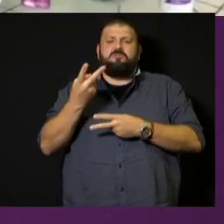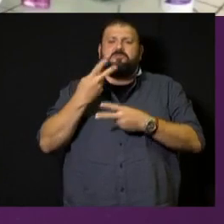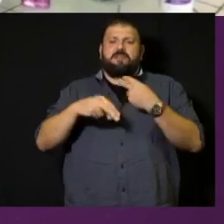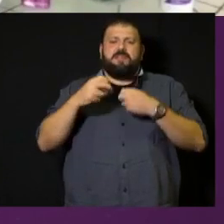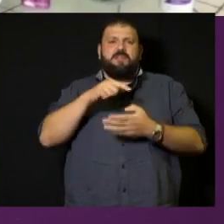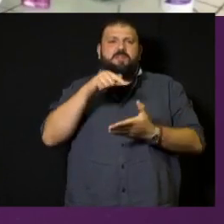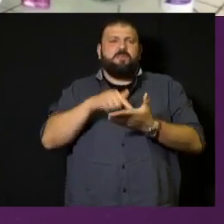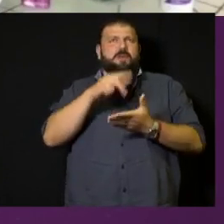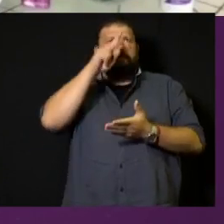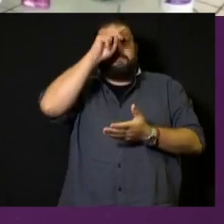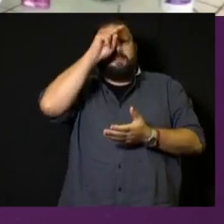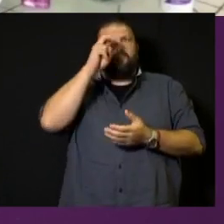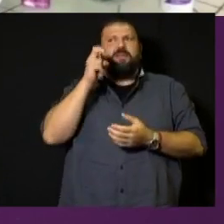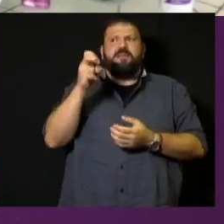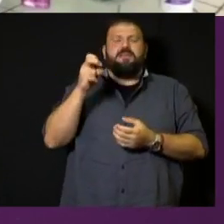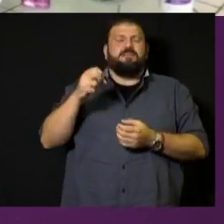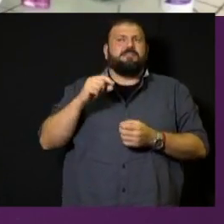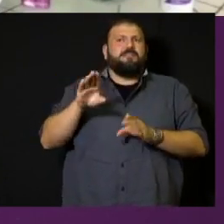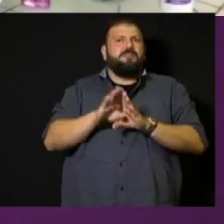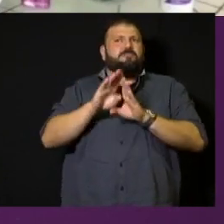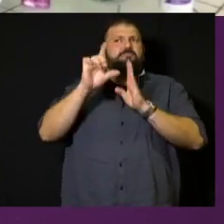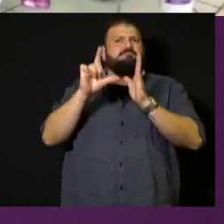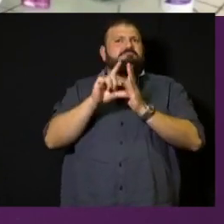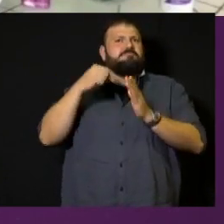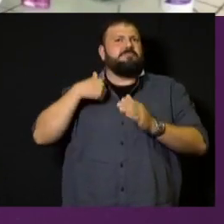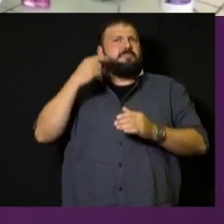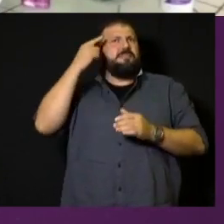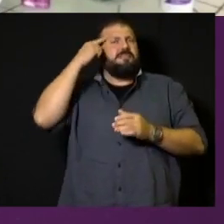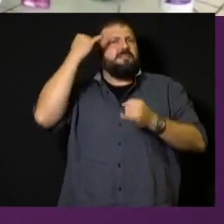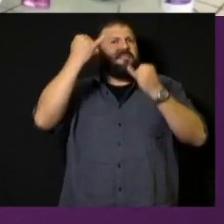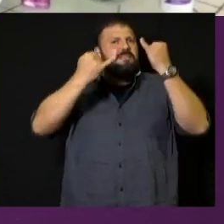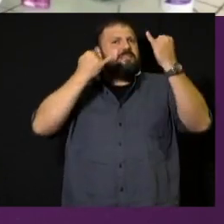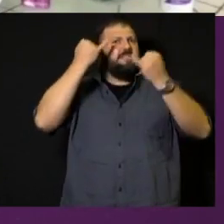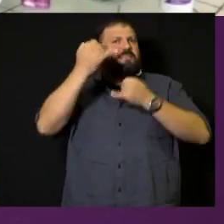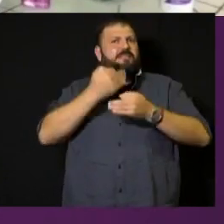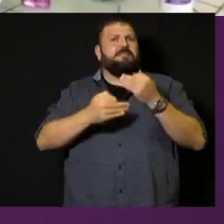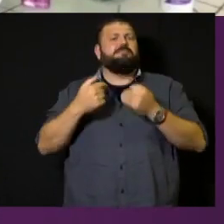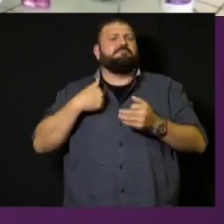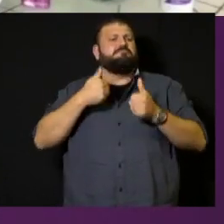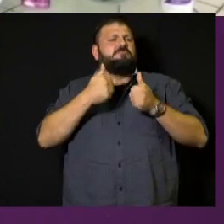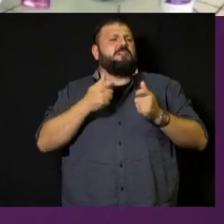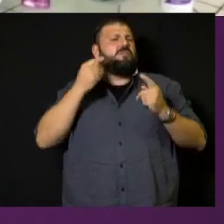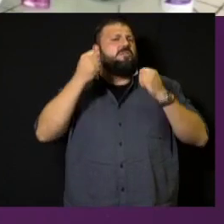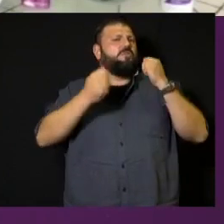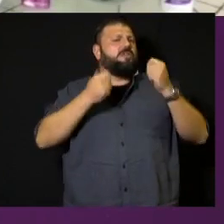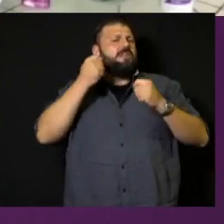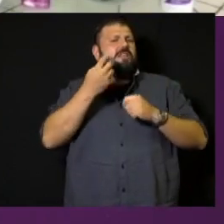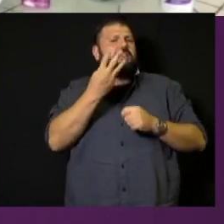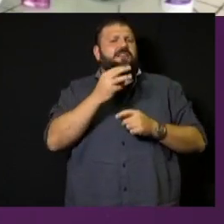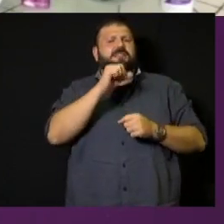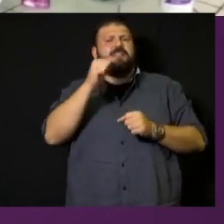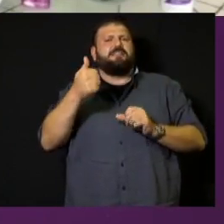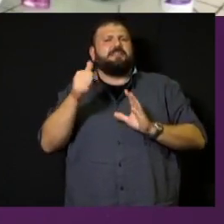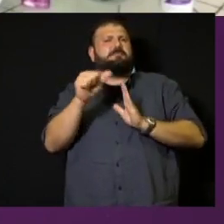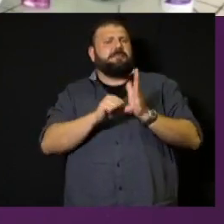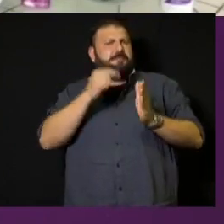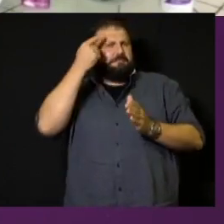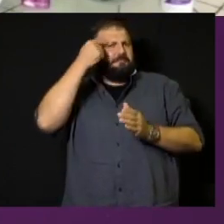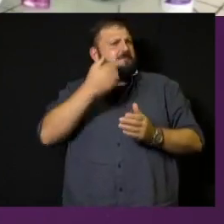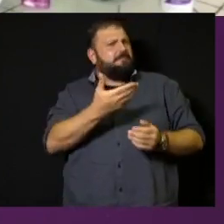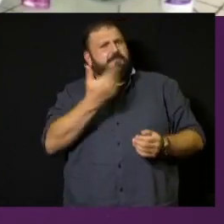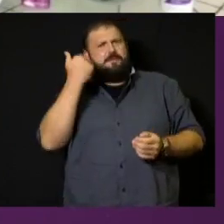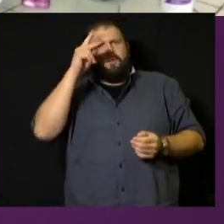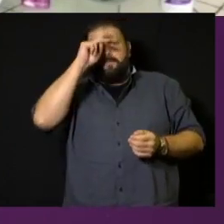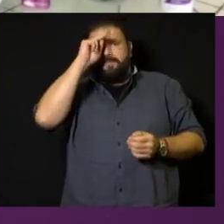learn. To the idea of staying, I got a tourist visa, 2 3 months. Let's go to Peru for you to